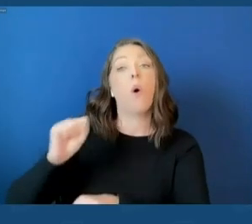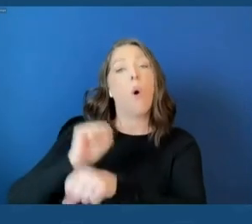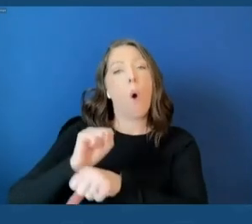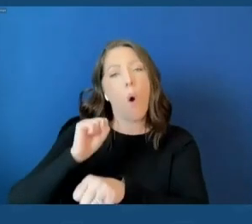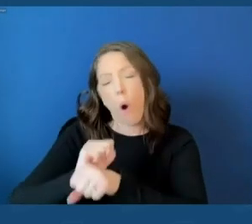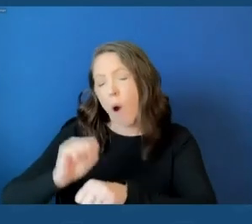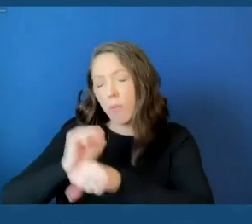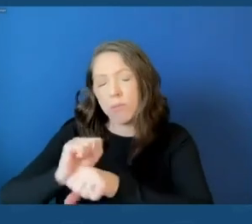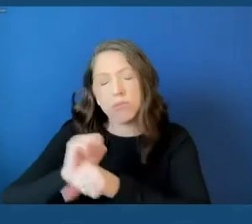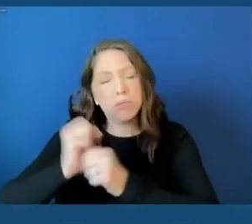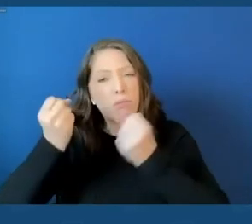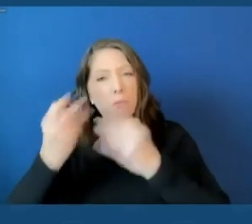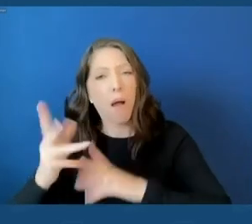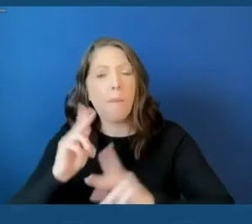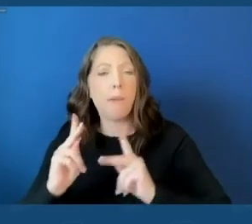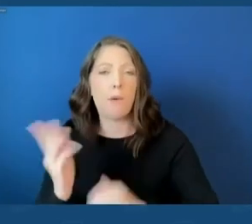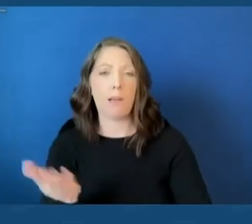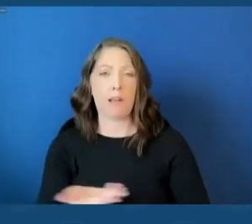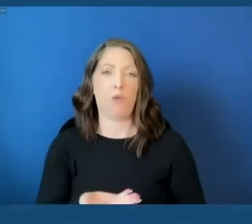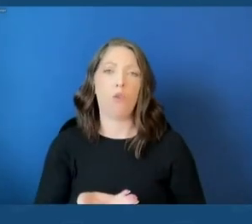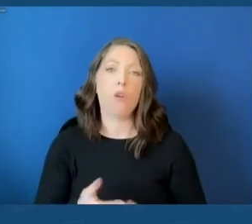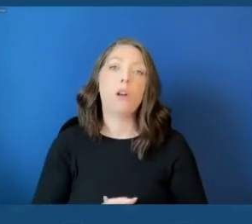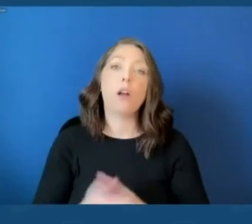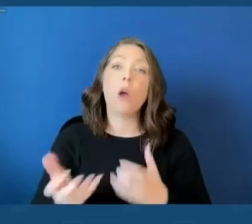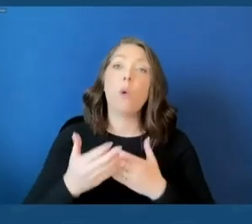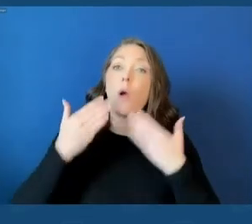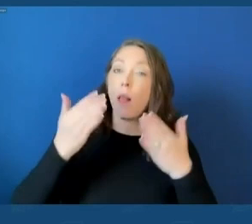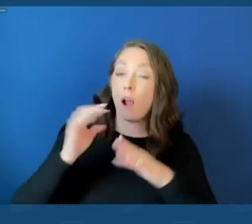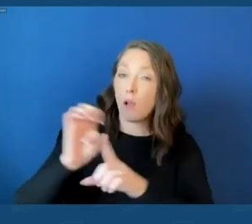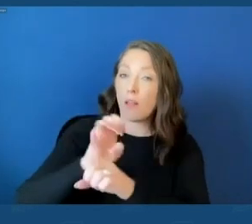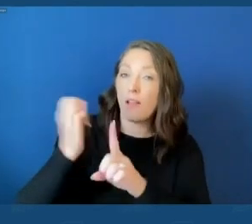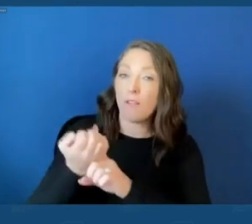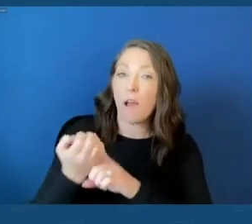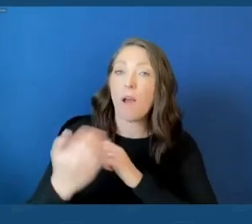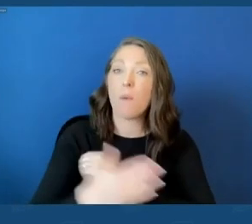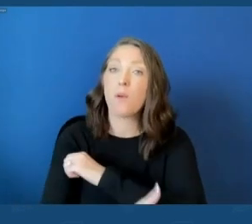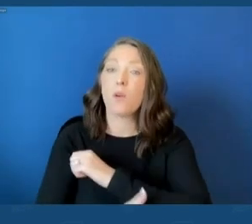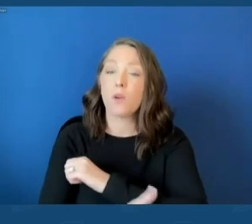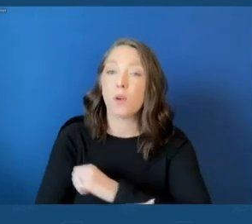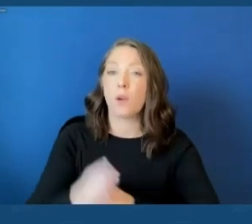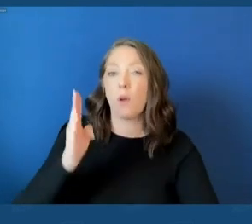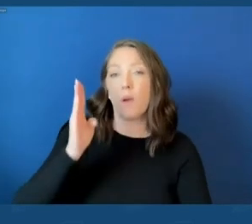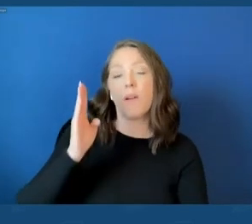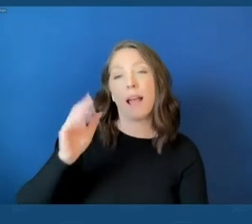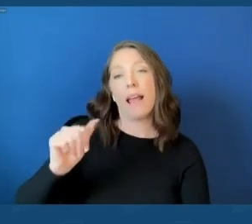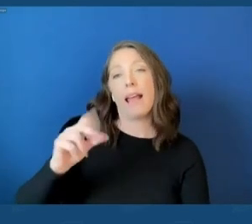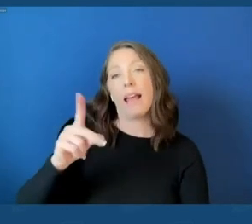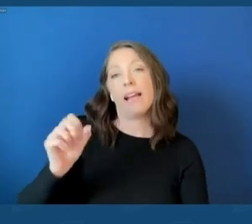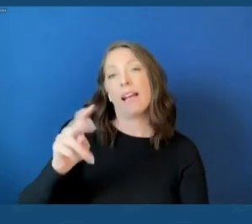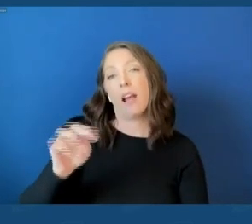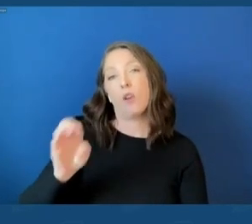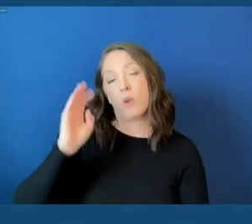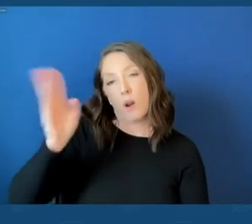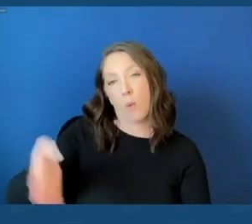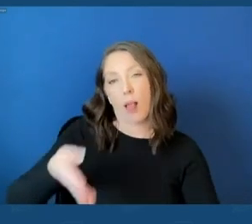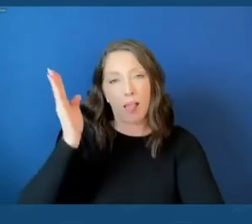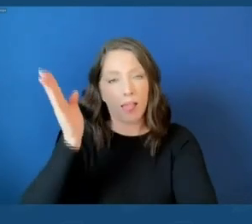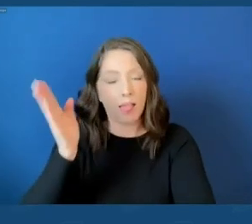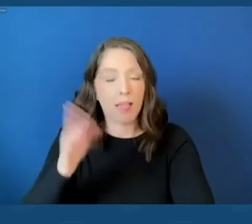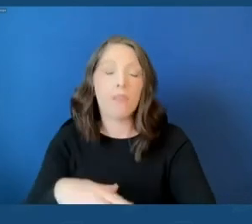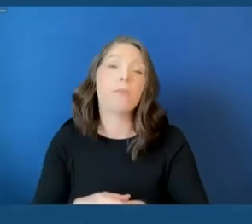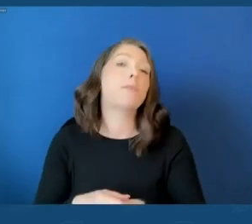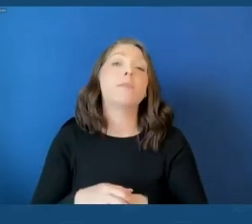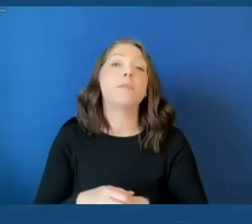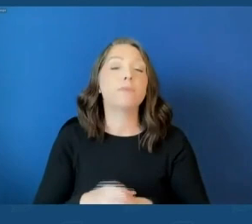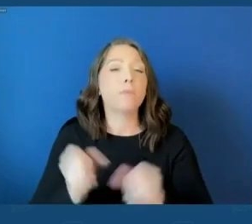here. I want to thank the environmental community. You'll hear from Adrian Esposito, of course, but Kevin McDonald, Bob DeLuca, so many others who are